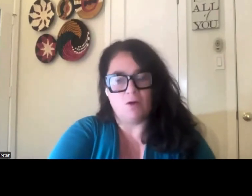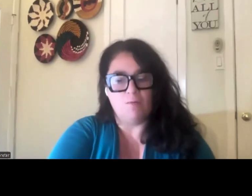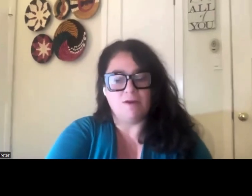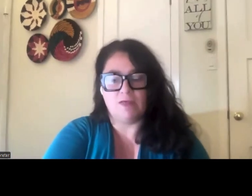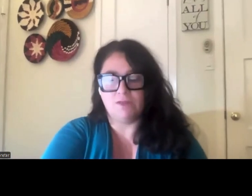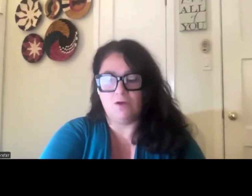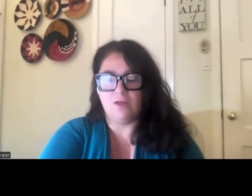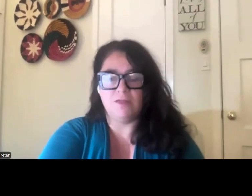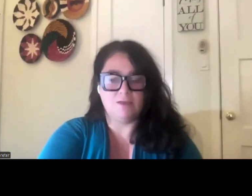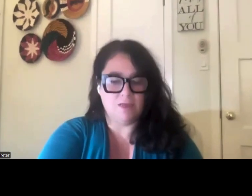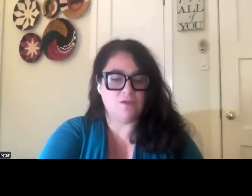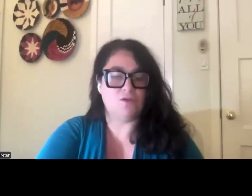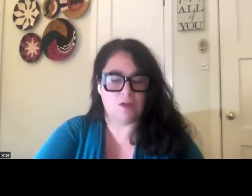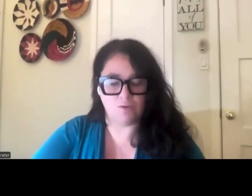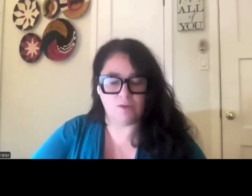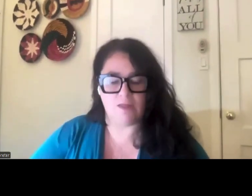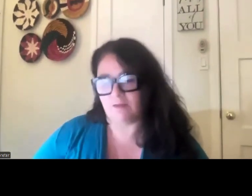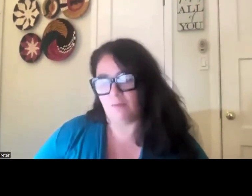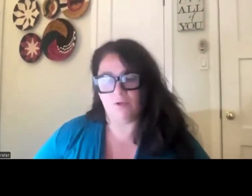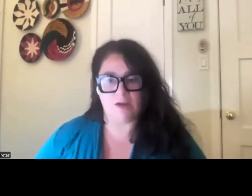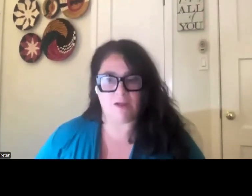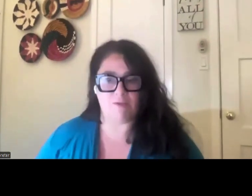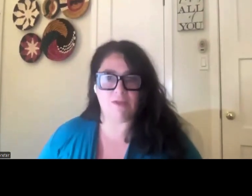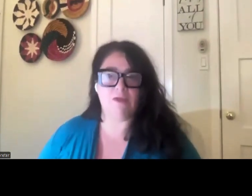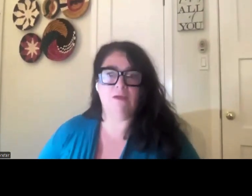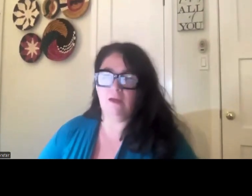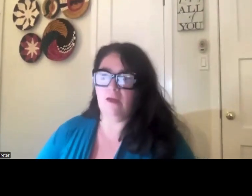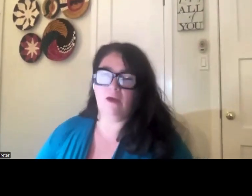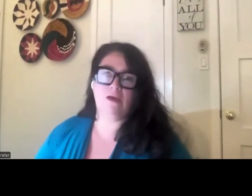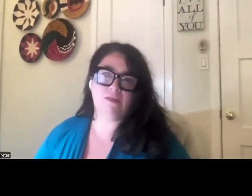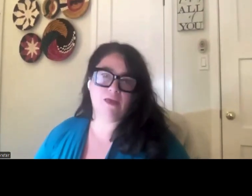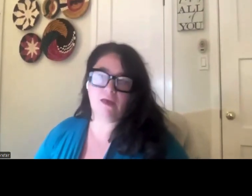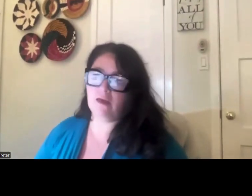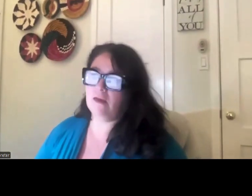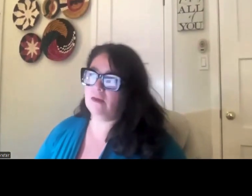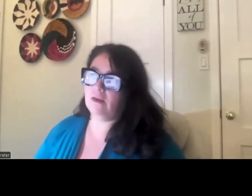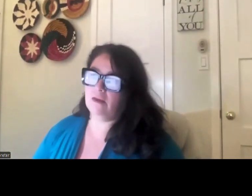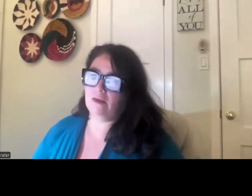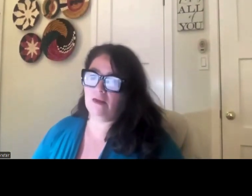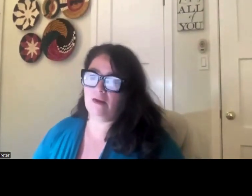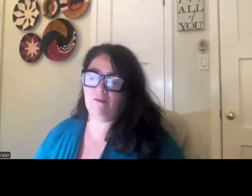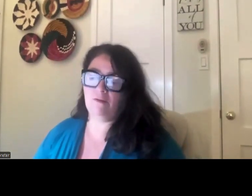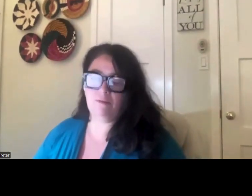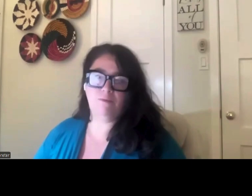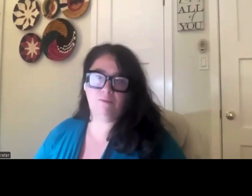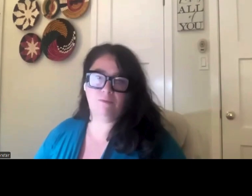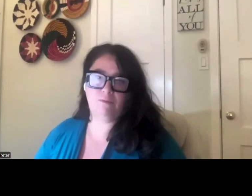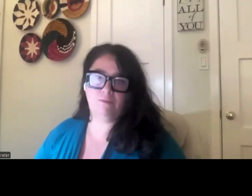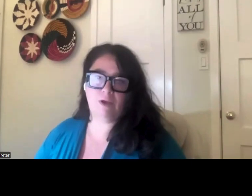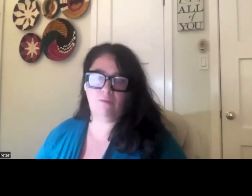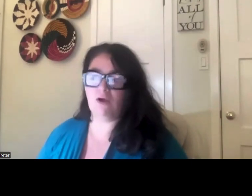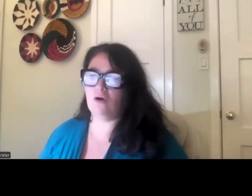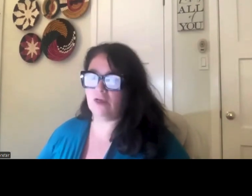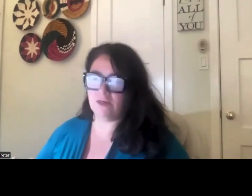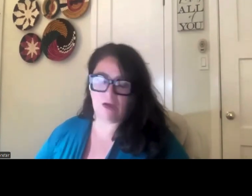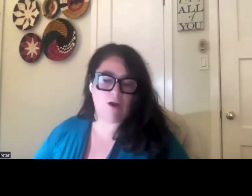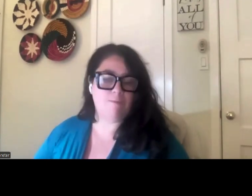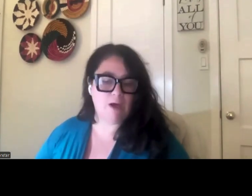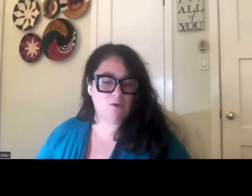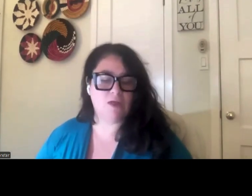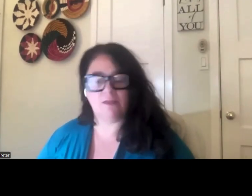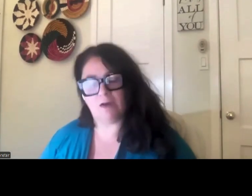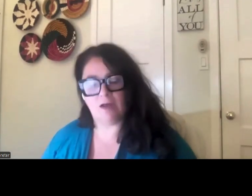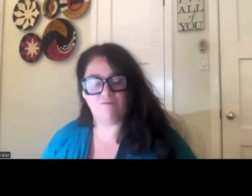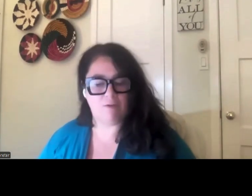is being interpreted, so I'll purposefully leave a little bit of a gap between some of the slides I'm about to